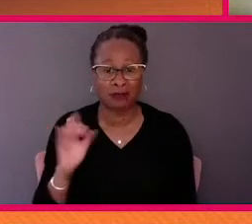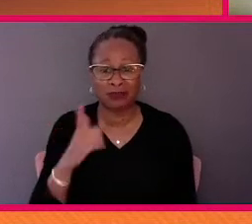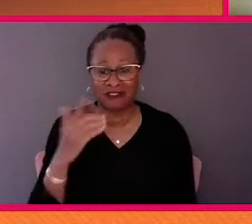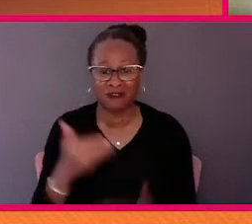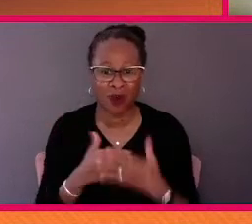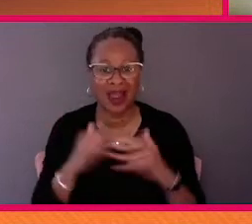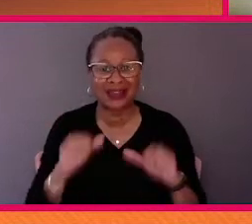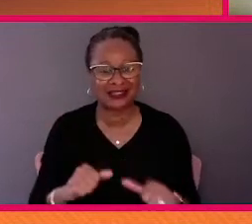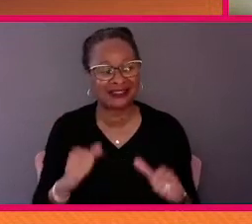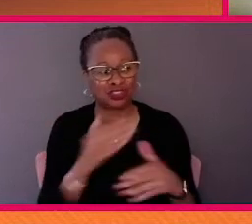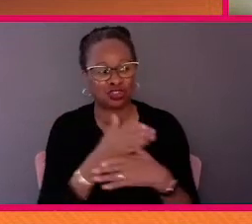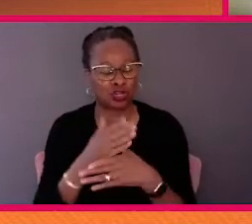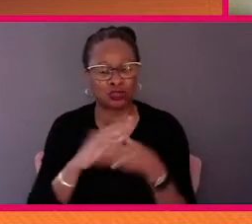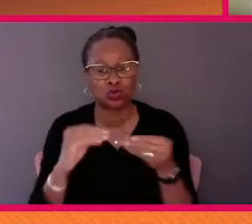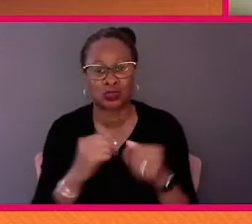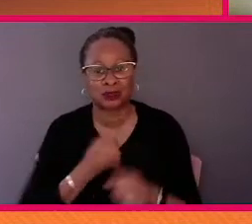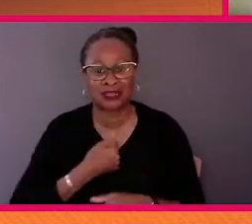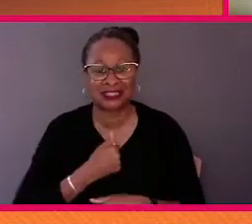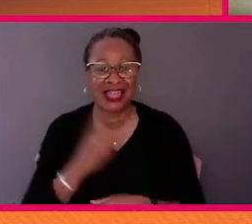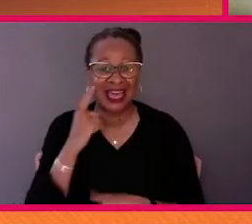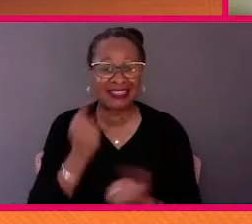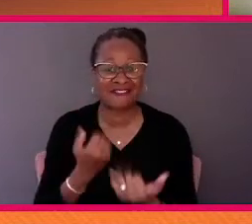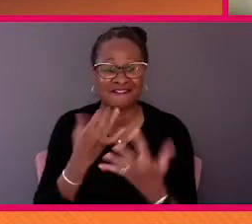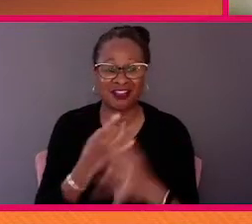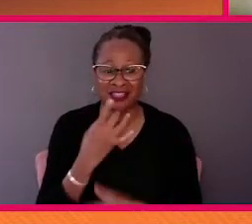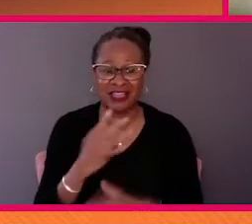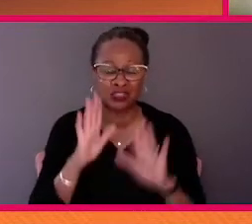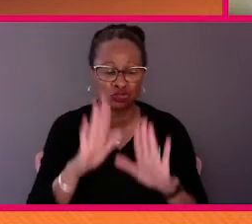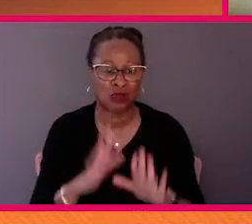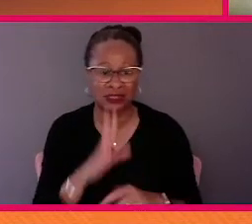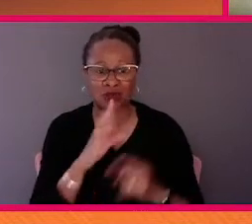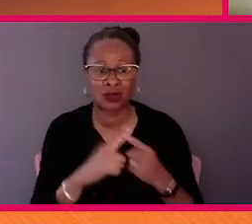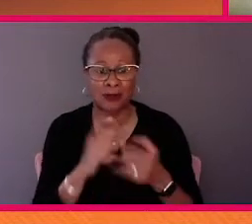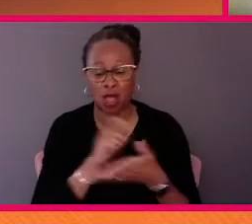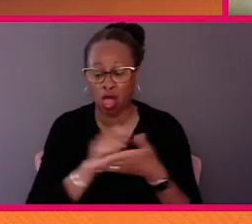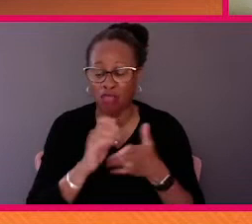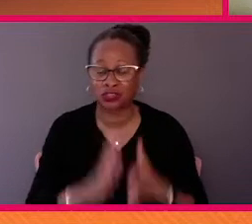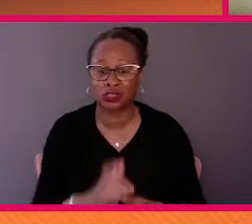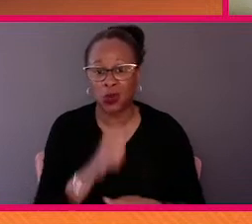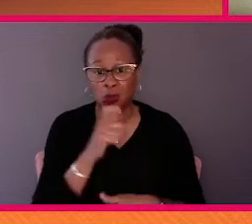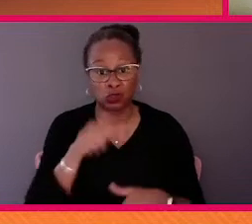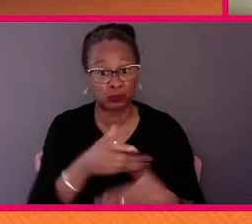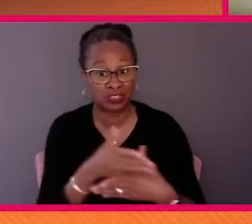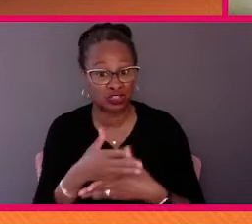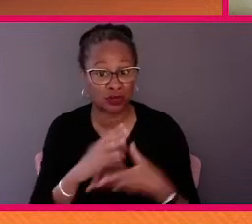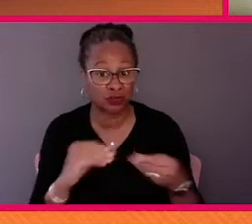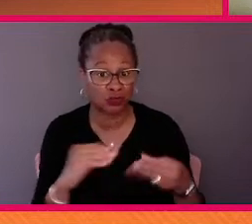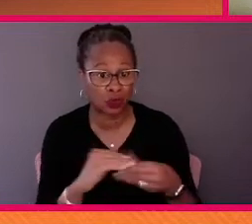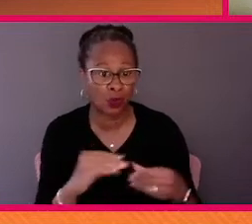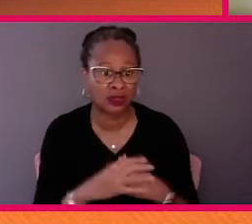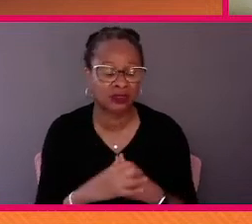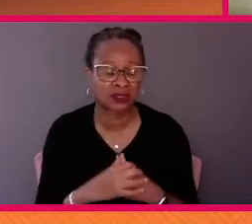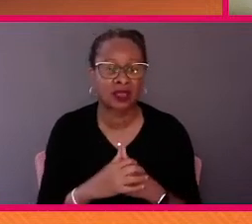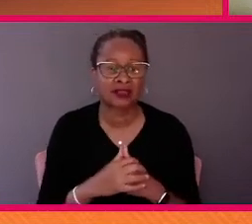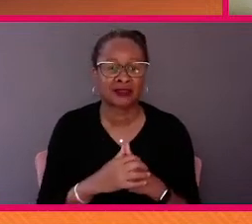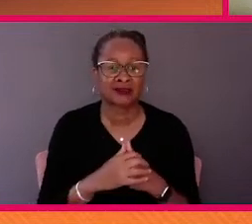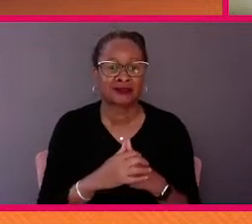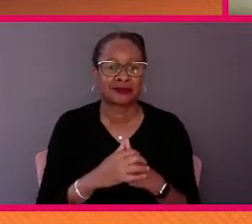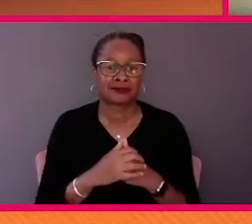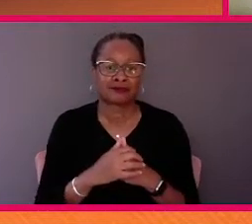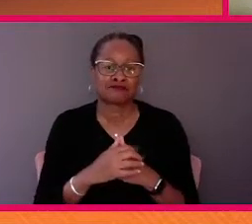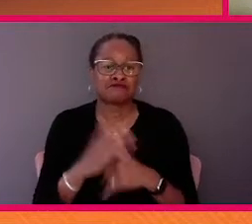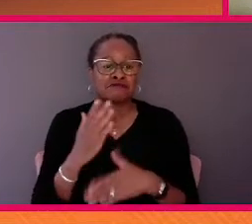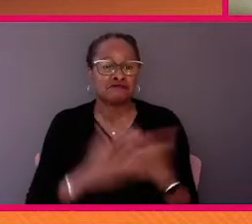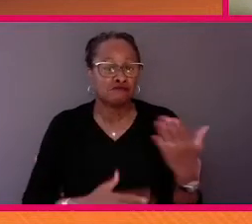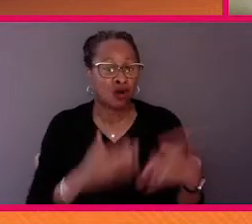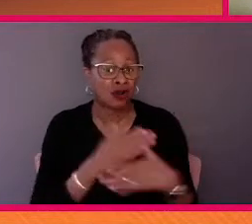stories? I think Firelight Media is really great about talking about authorship and who should be telling these stories. And part of telling a story